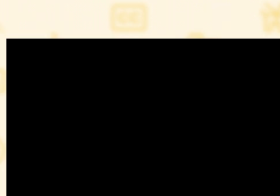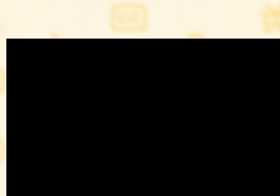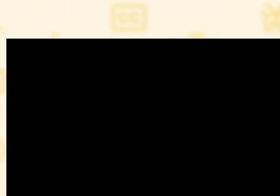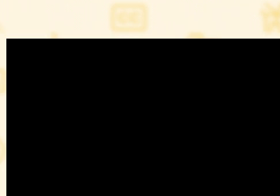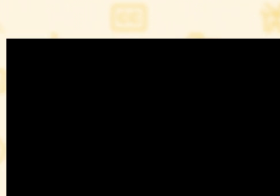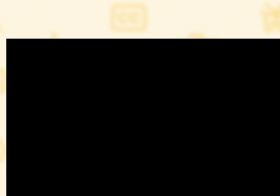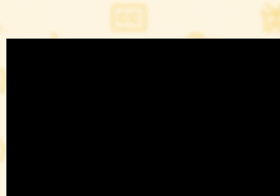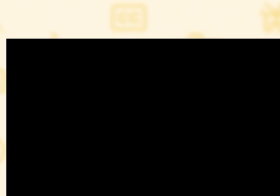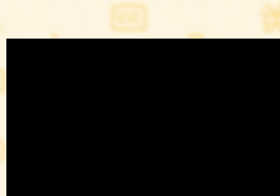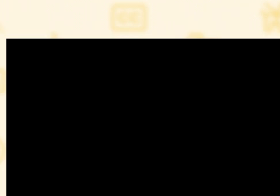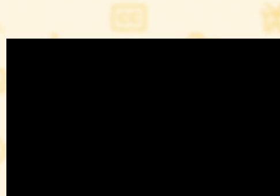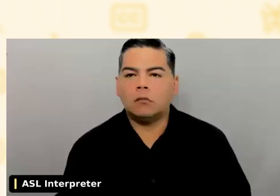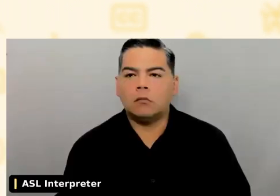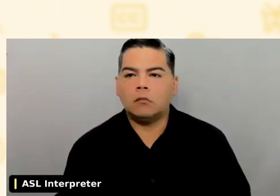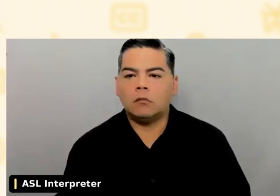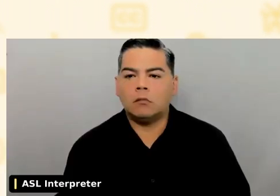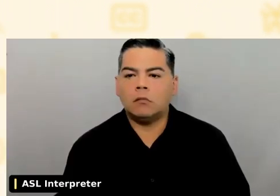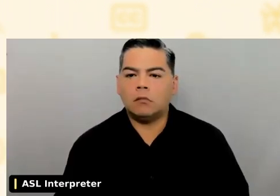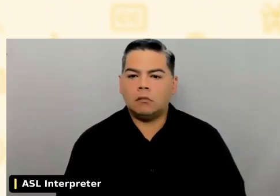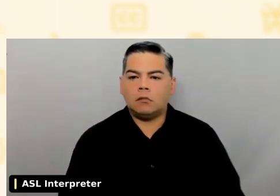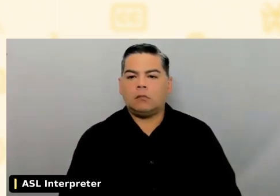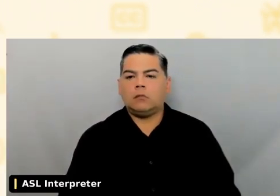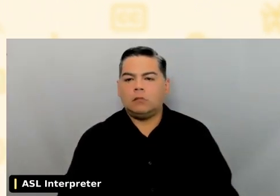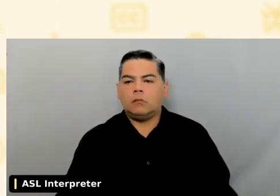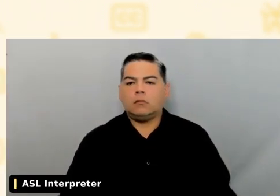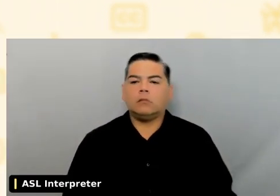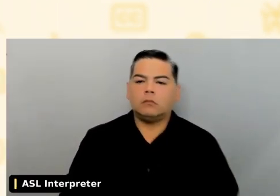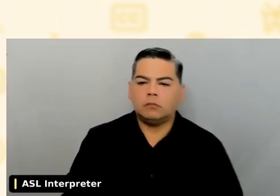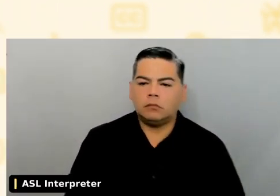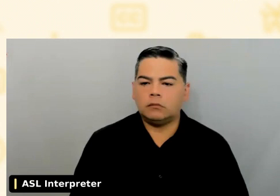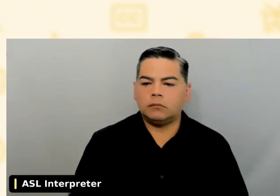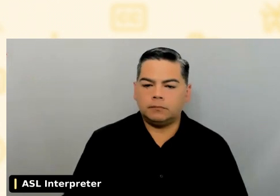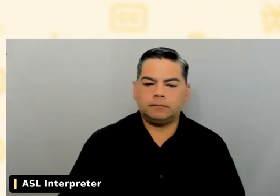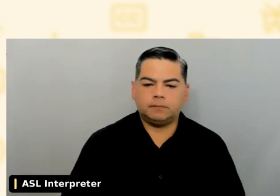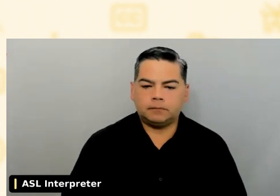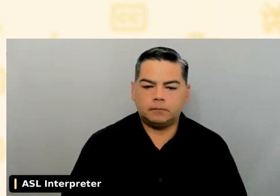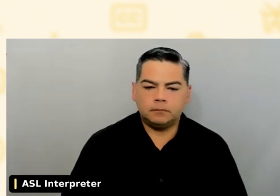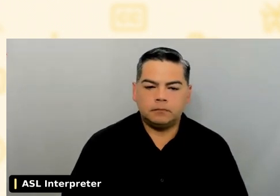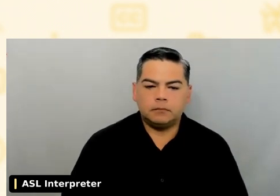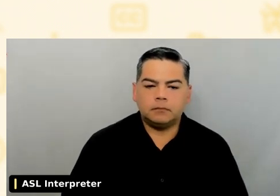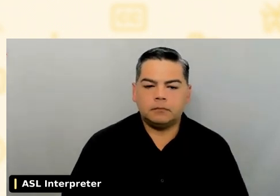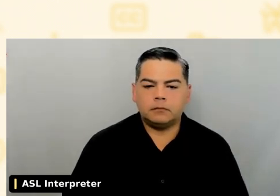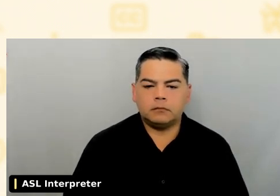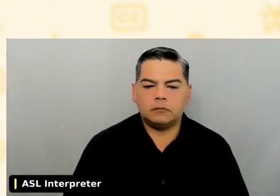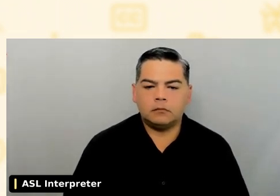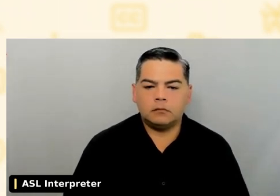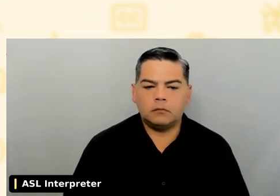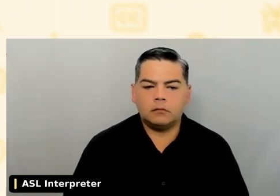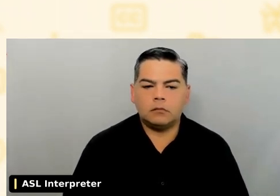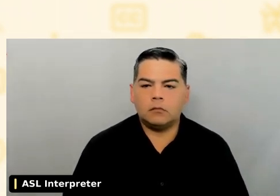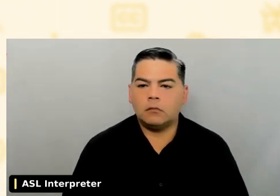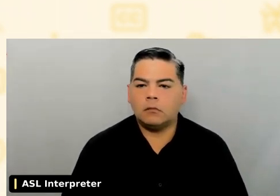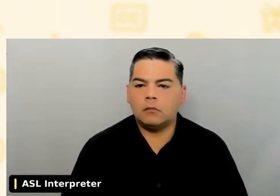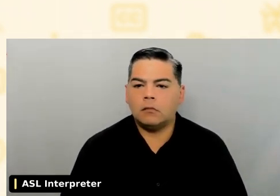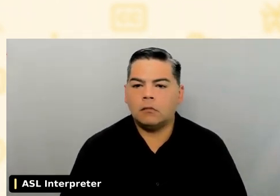Headings and lists are used to break down the contents. So make it more organized and not